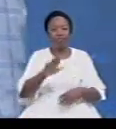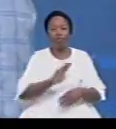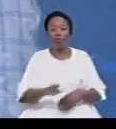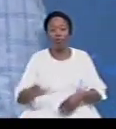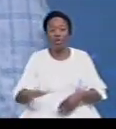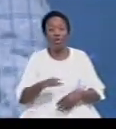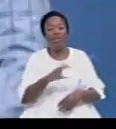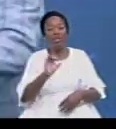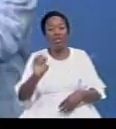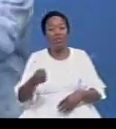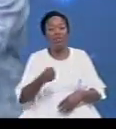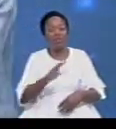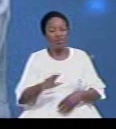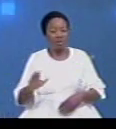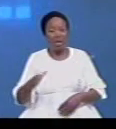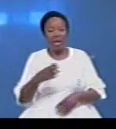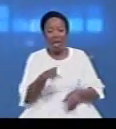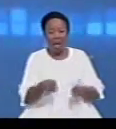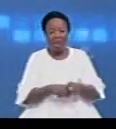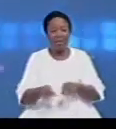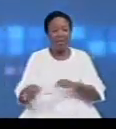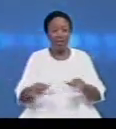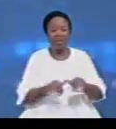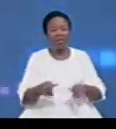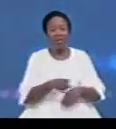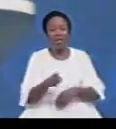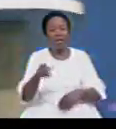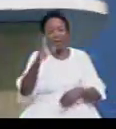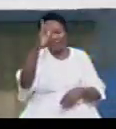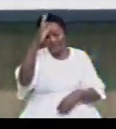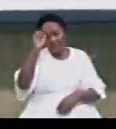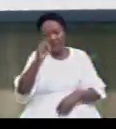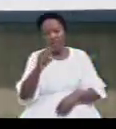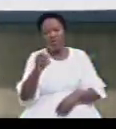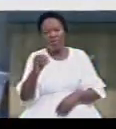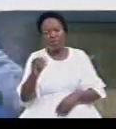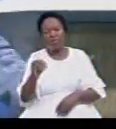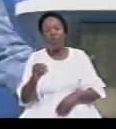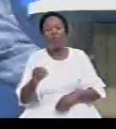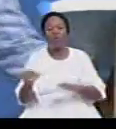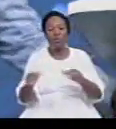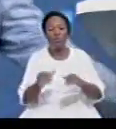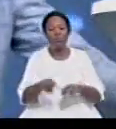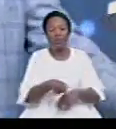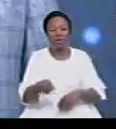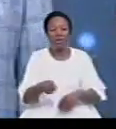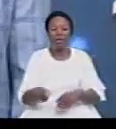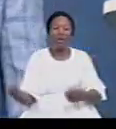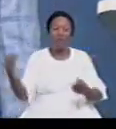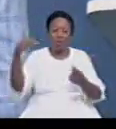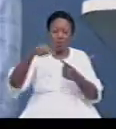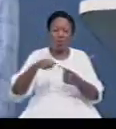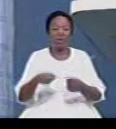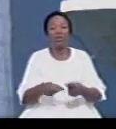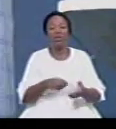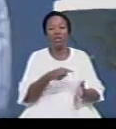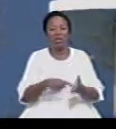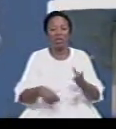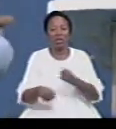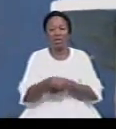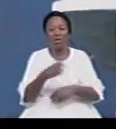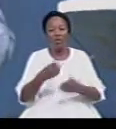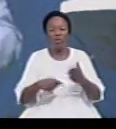their fathers, so do they unto this day. What a pity